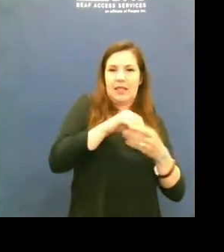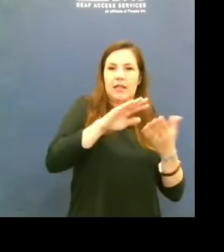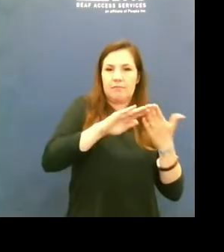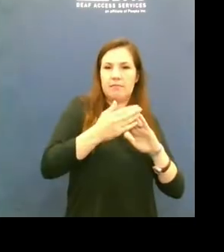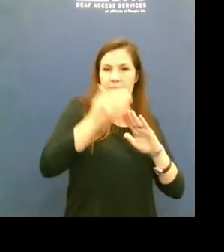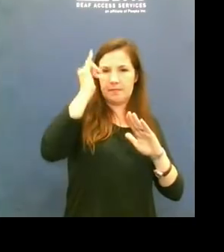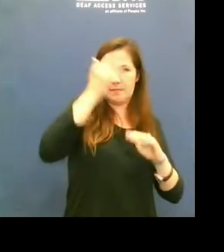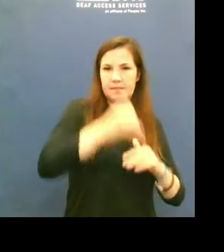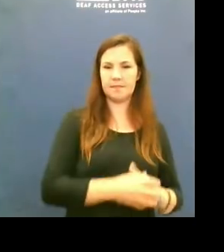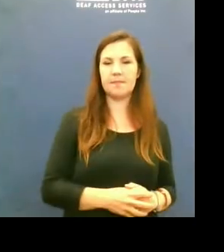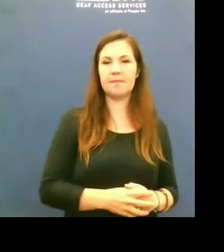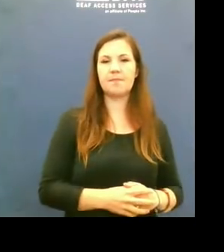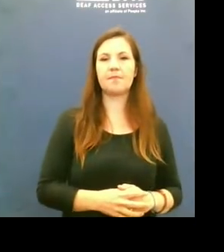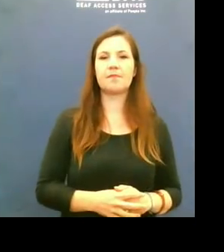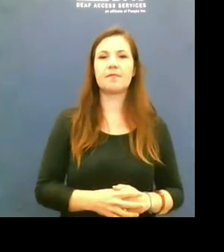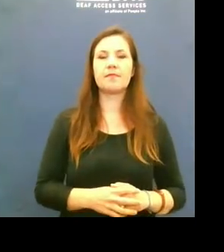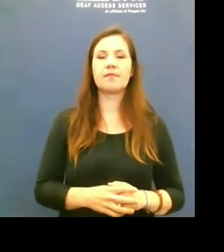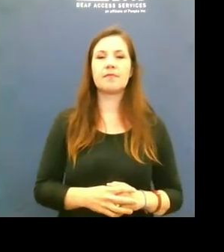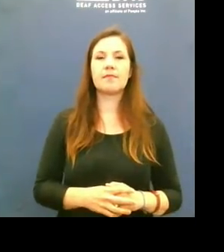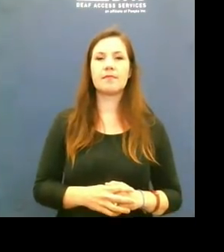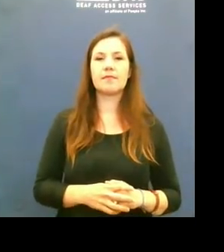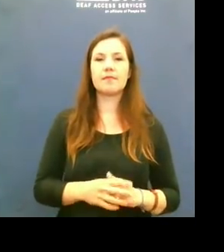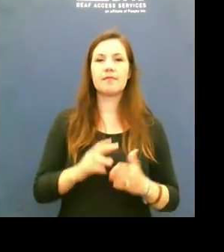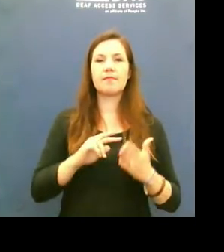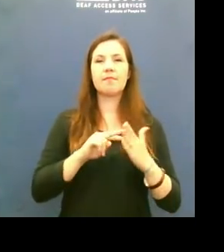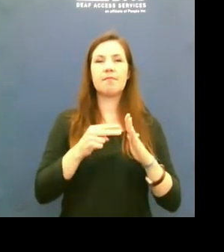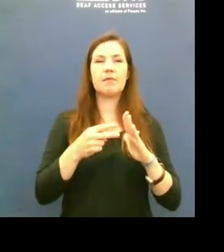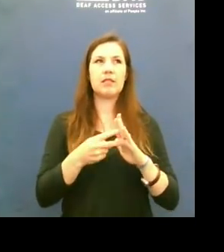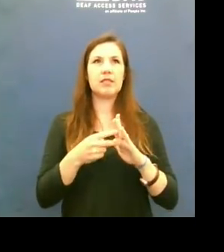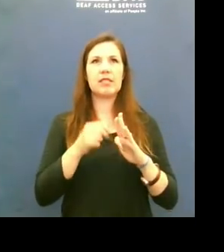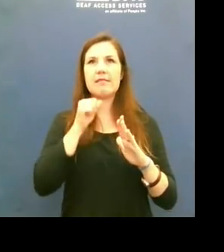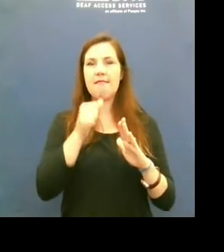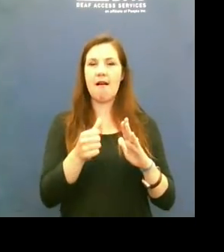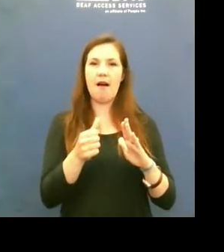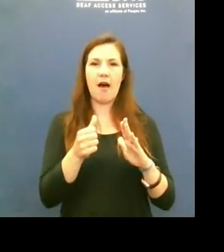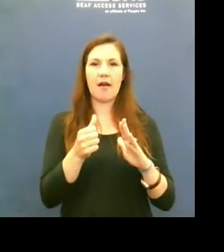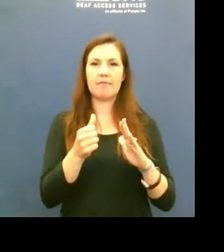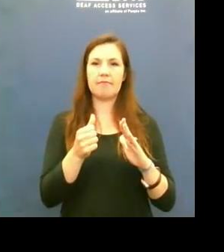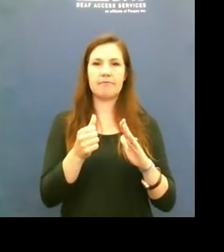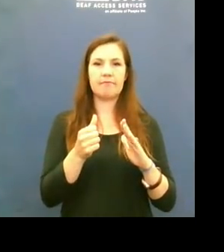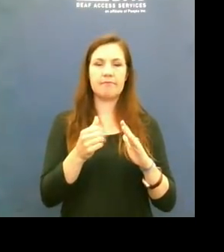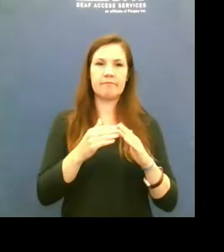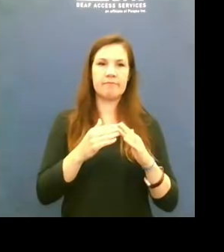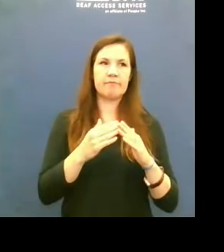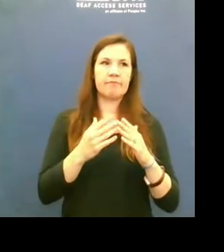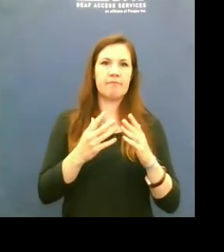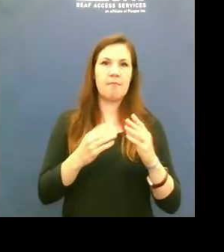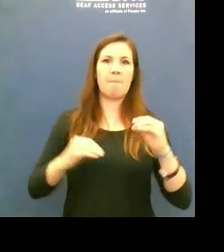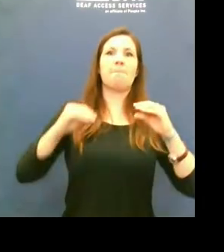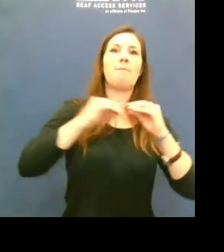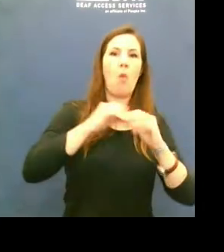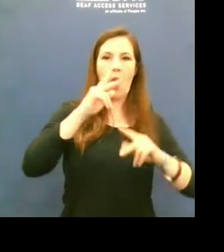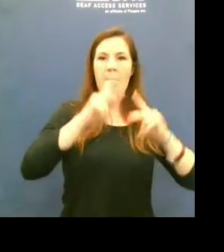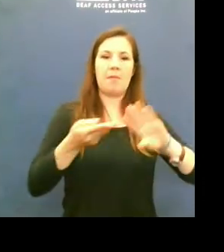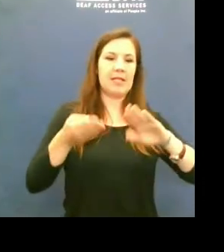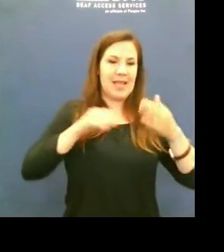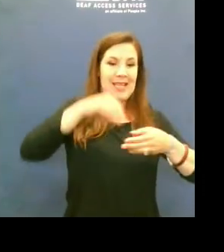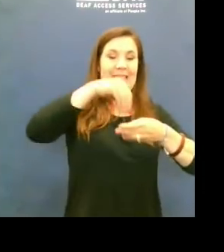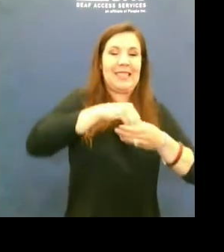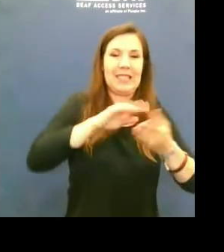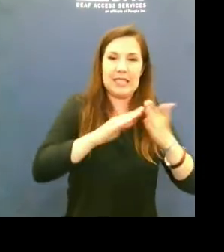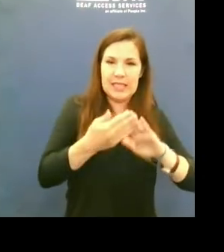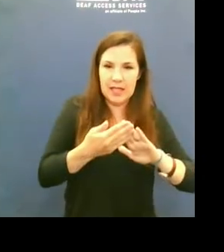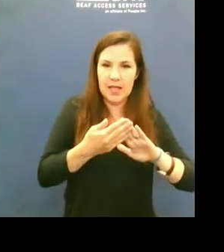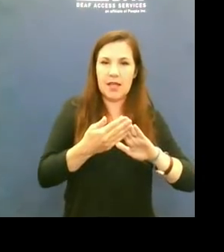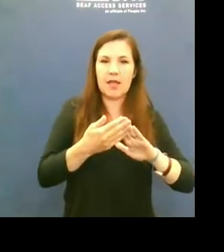that shows that we're not necessarily seeing a greater than amount of people dying from the city of Buffalo, even though we have a